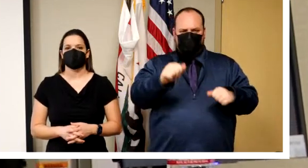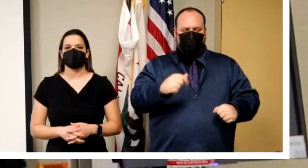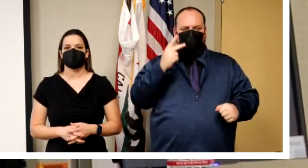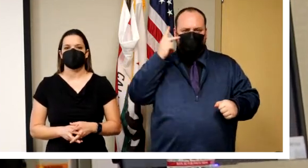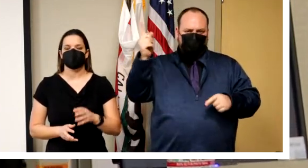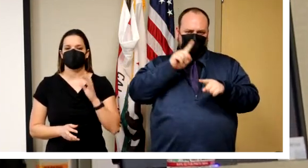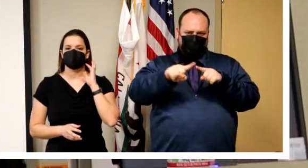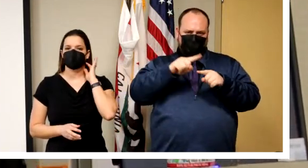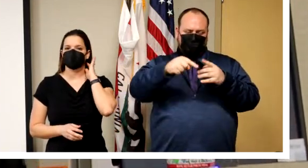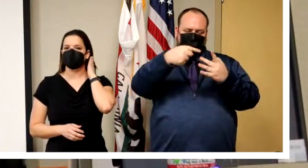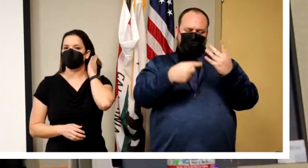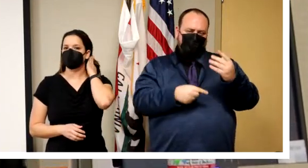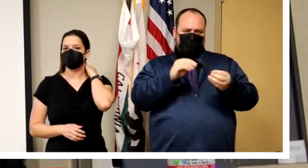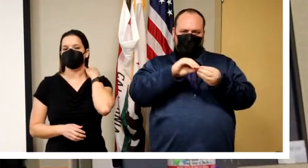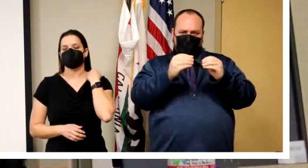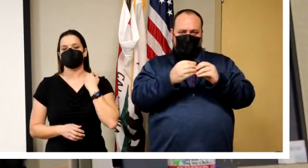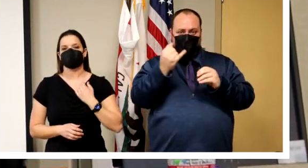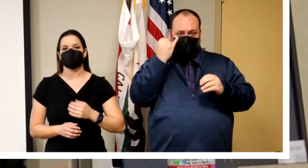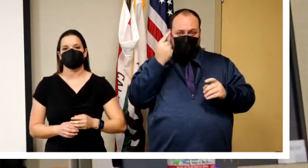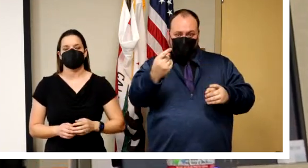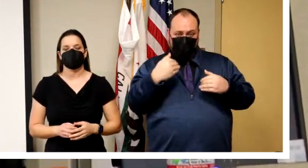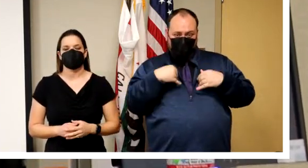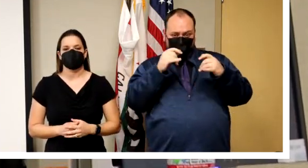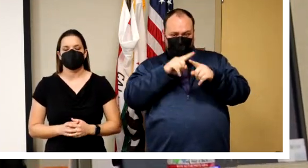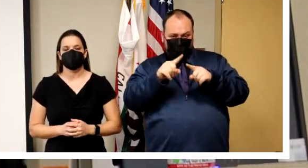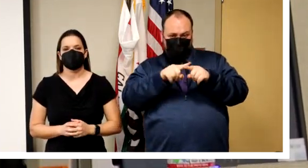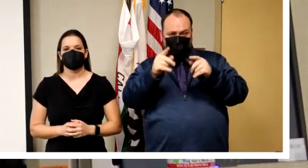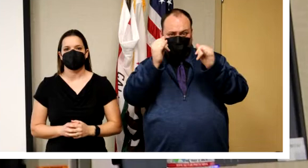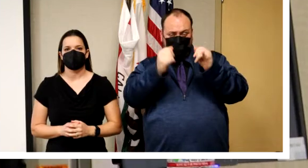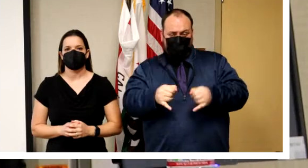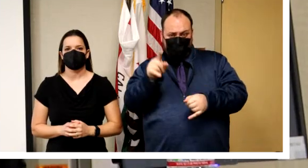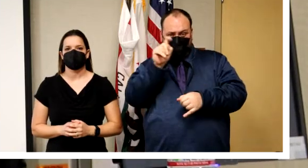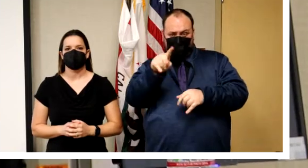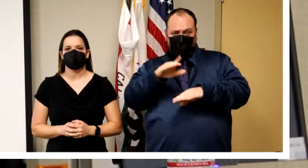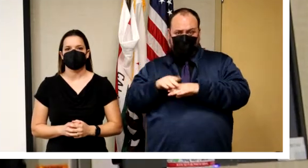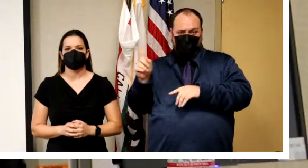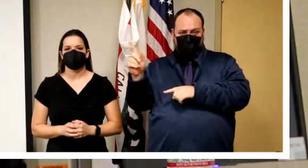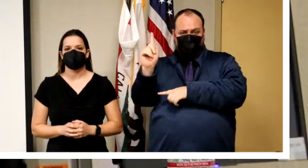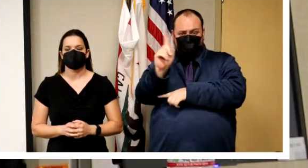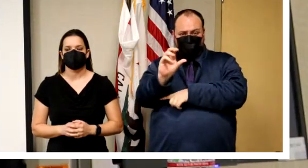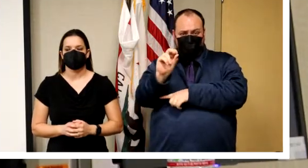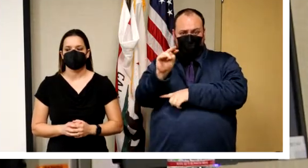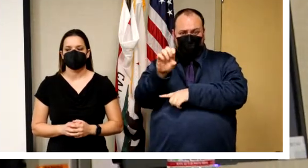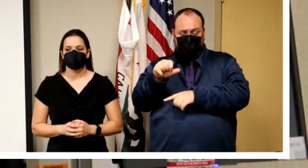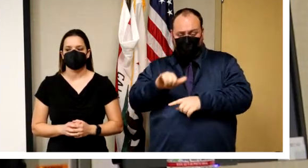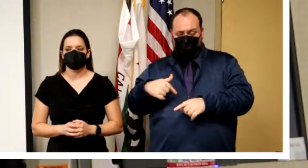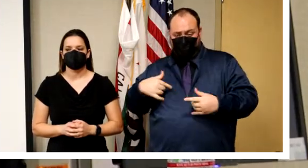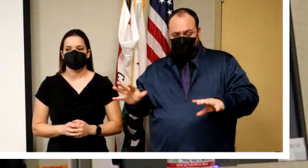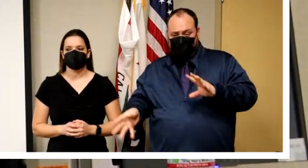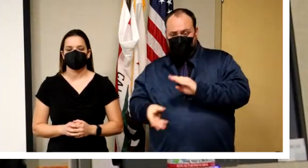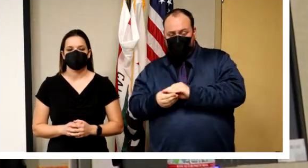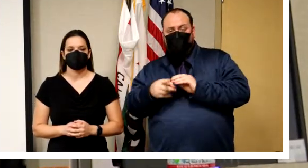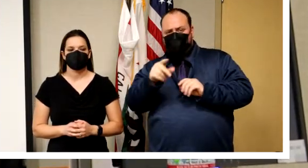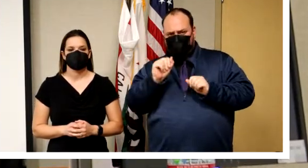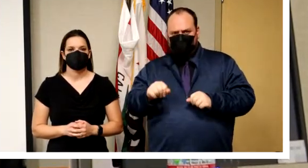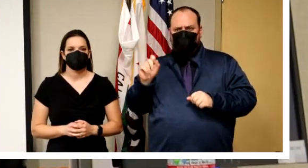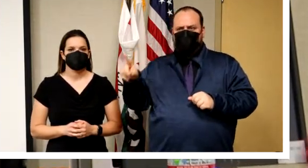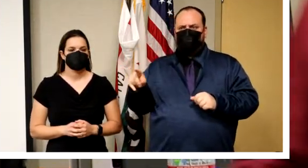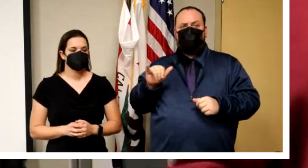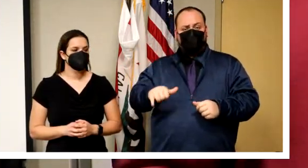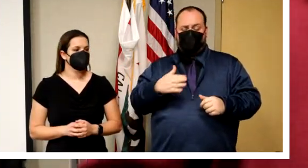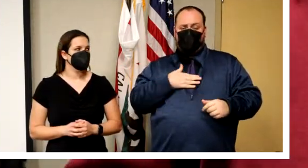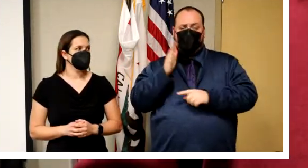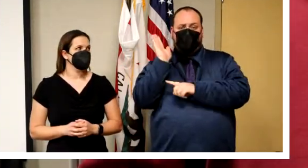different numbers if you have individual questions about the different zones that are on here that we attached. So that is